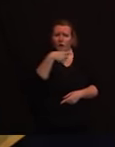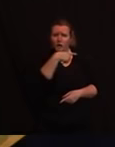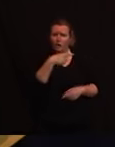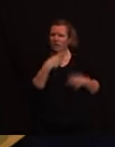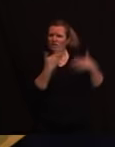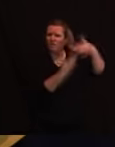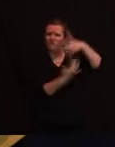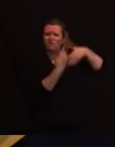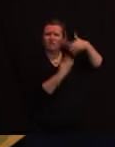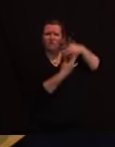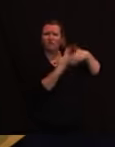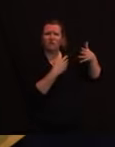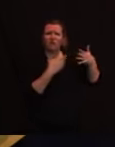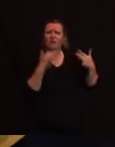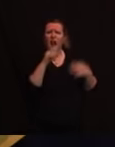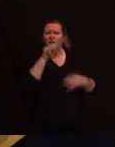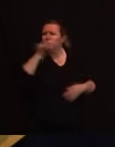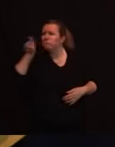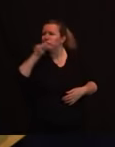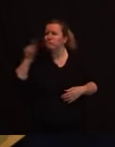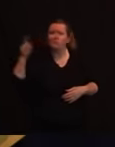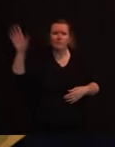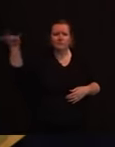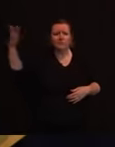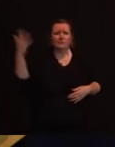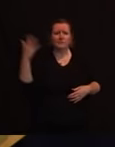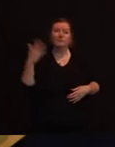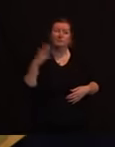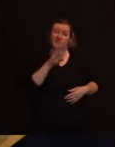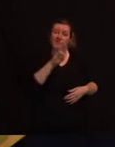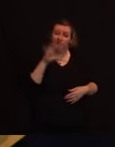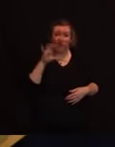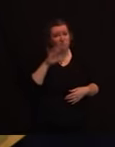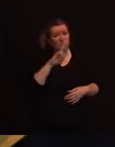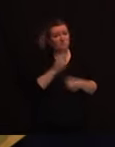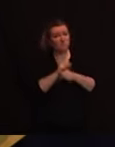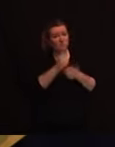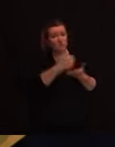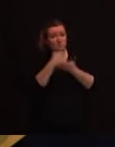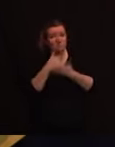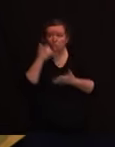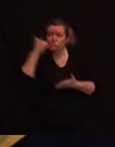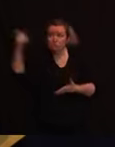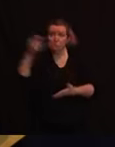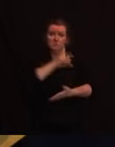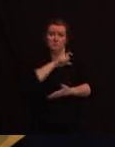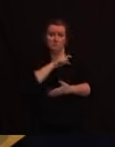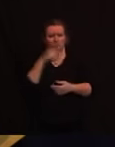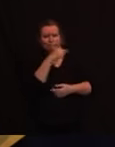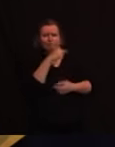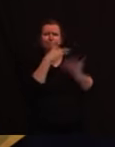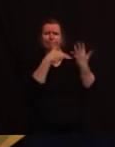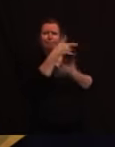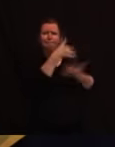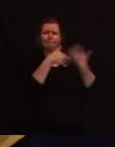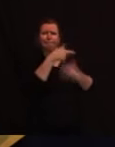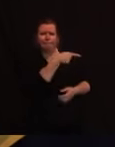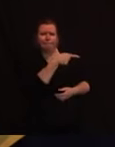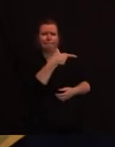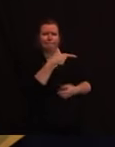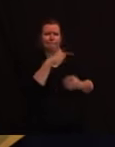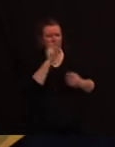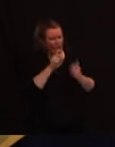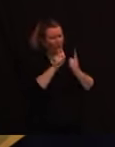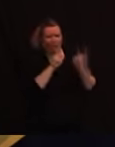cite folks. So more than 700 people have engaged in that effort as well, because they know how seriously the social distancing